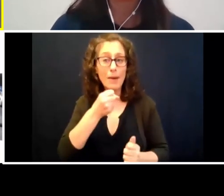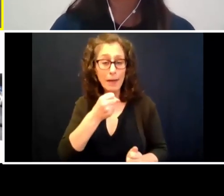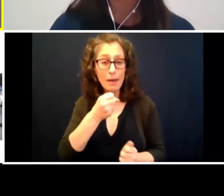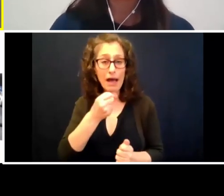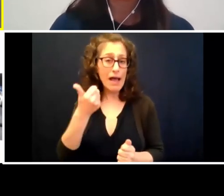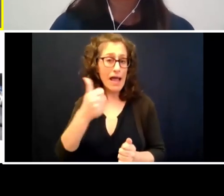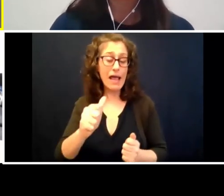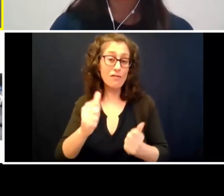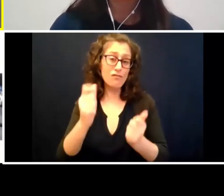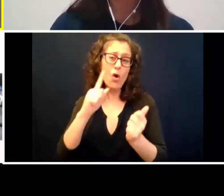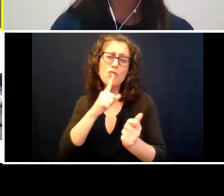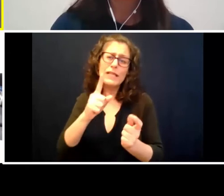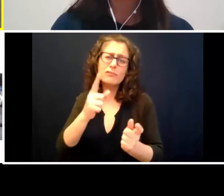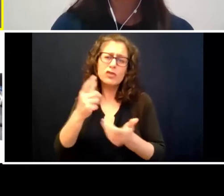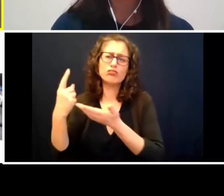about filmmaking,